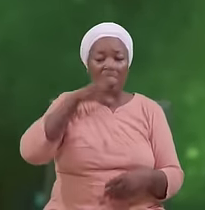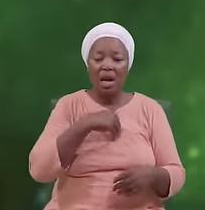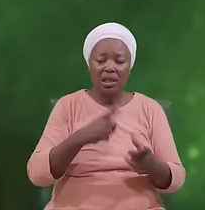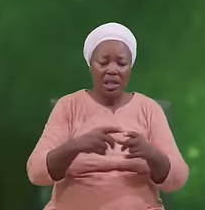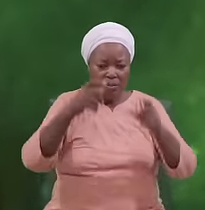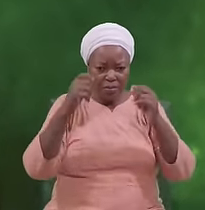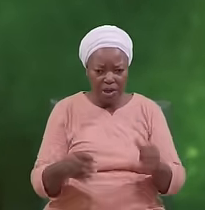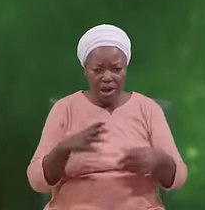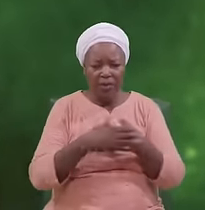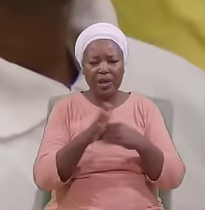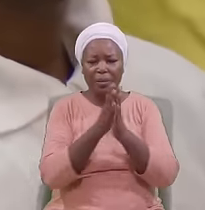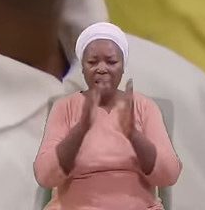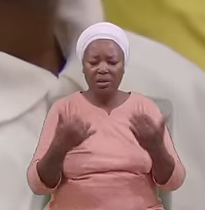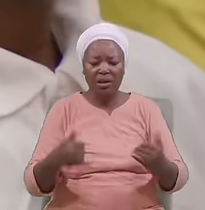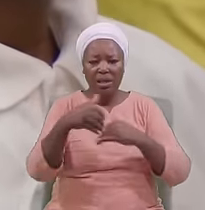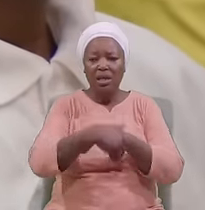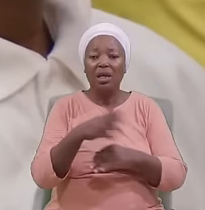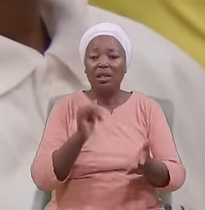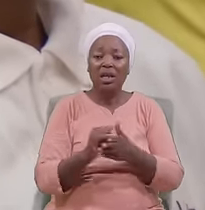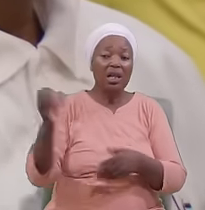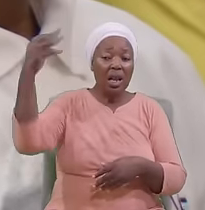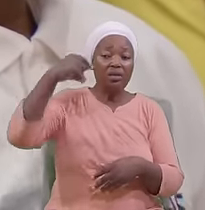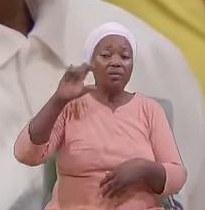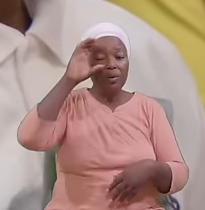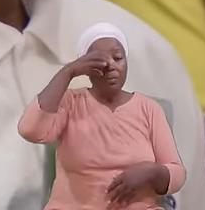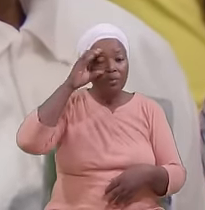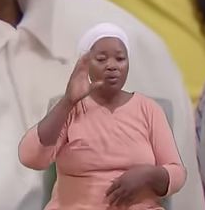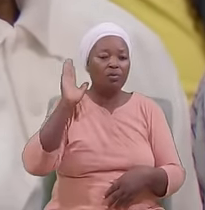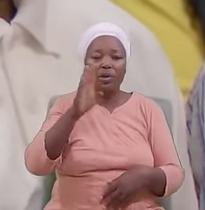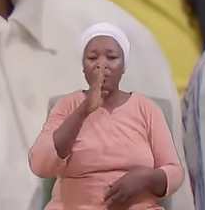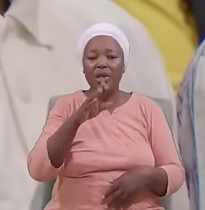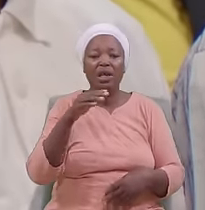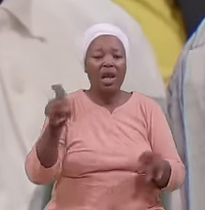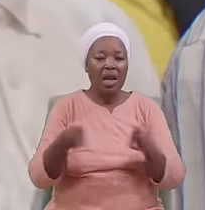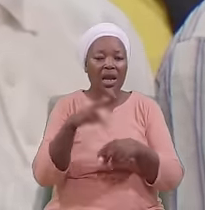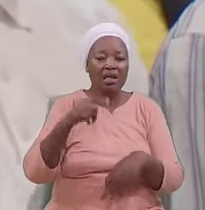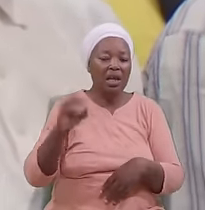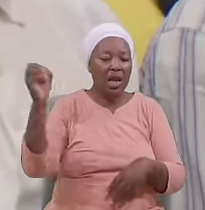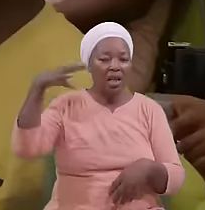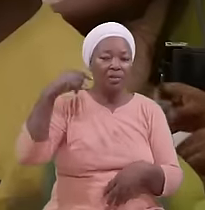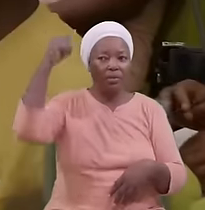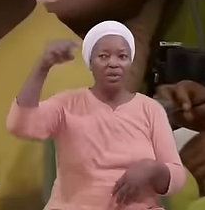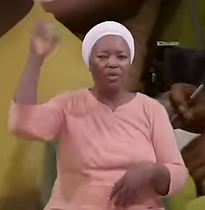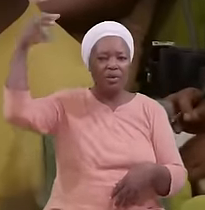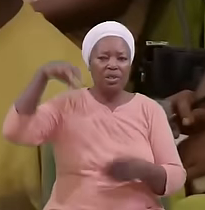after prayer tonight, that light of the moon will be like the light of the sun.